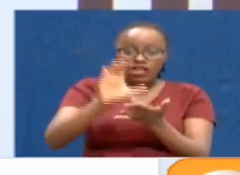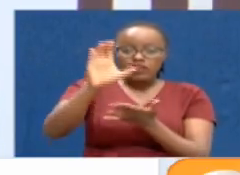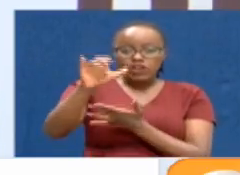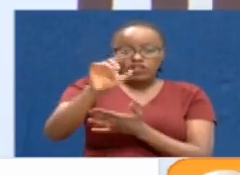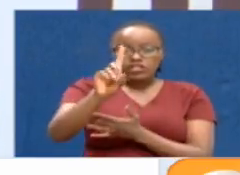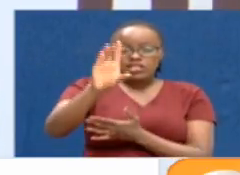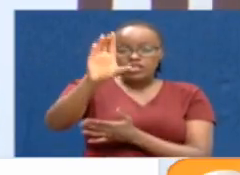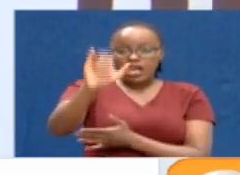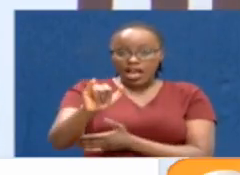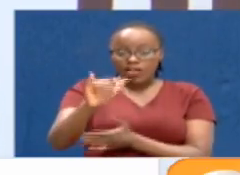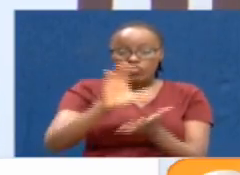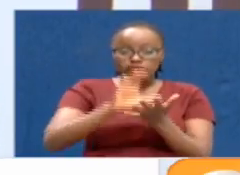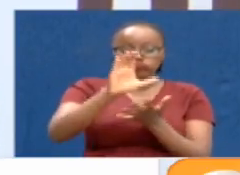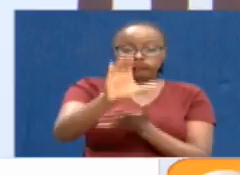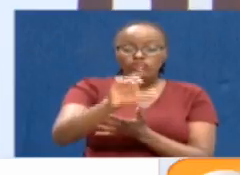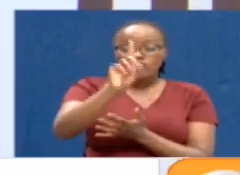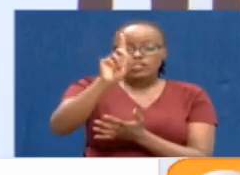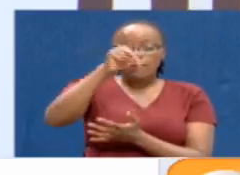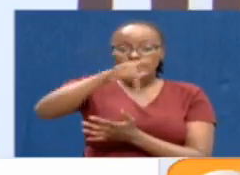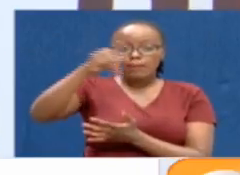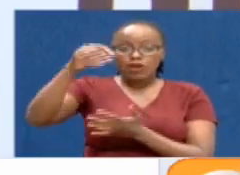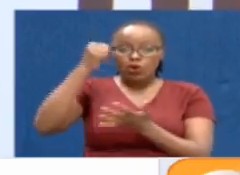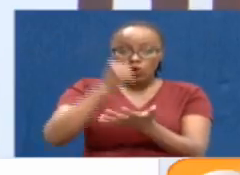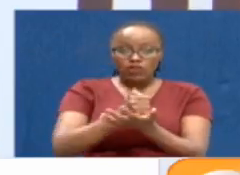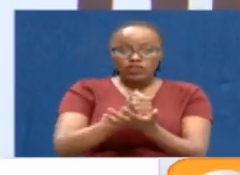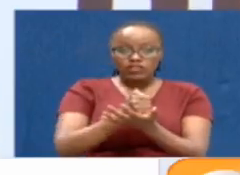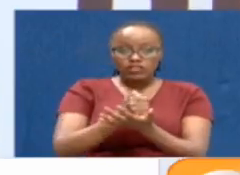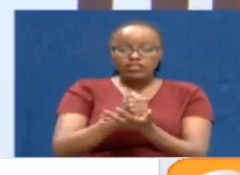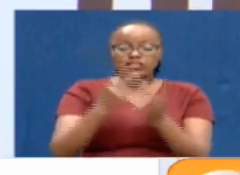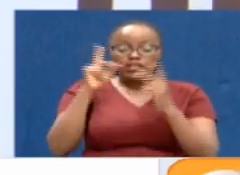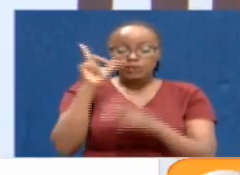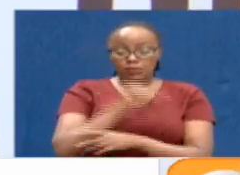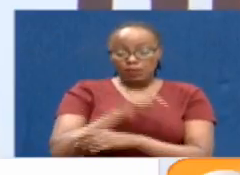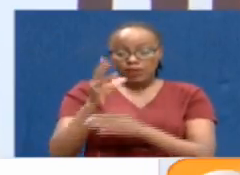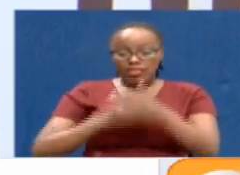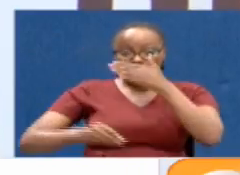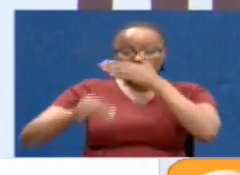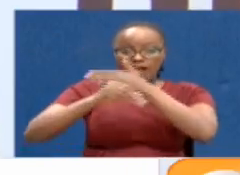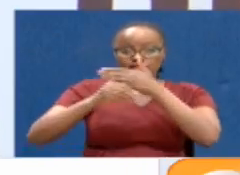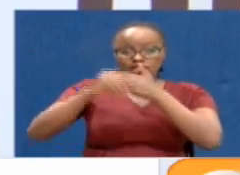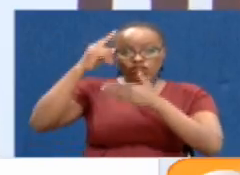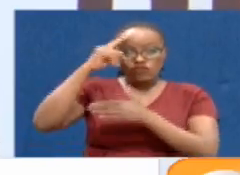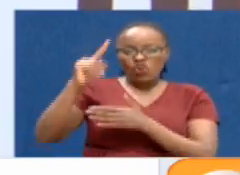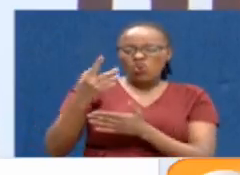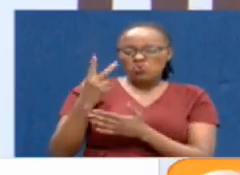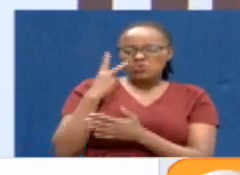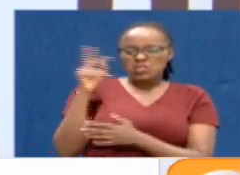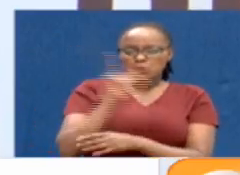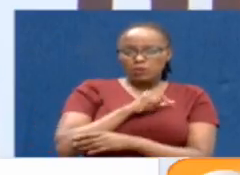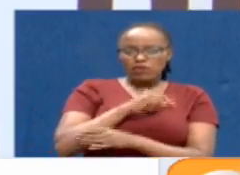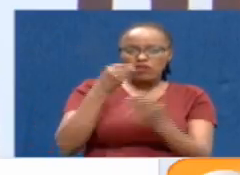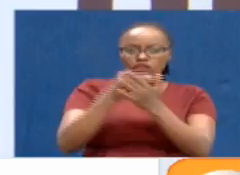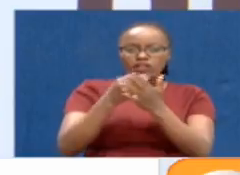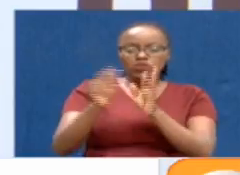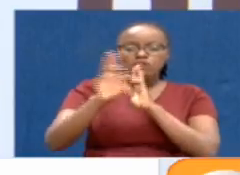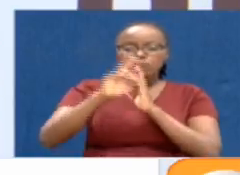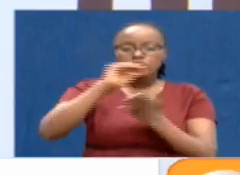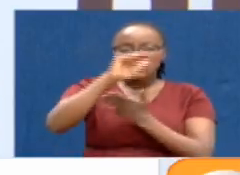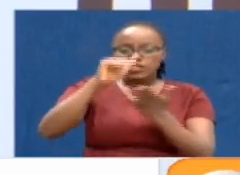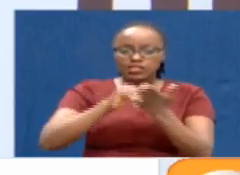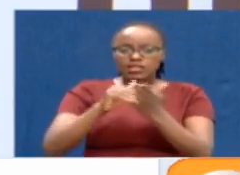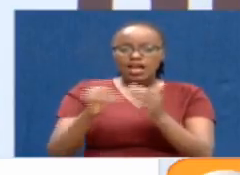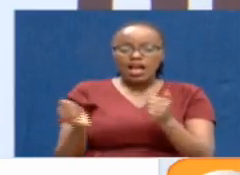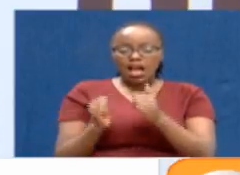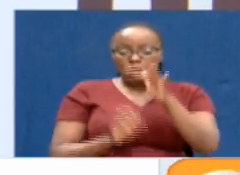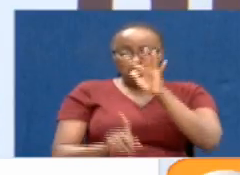to the DCI, the allocation to the DPP office. We have actually seen an increase. We have seen allocation to the Financial Reporting Center also